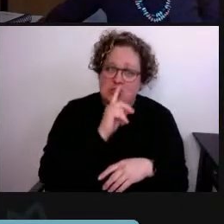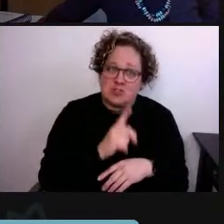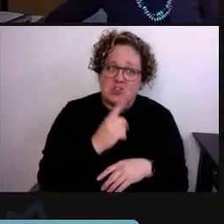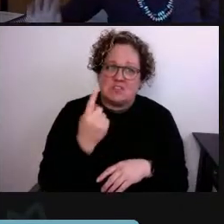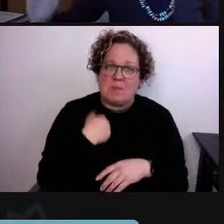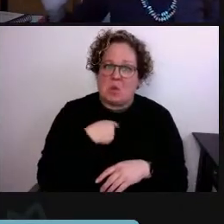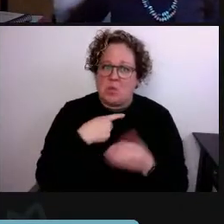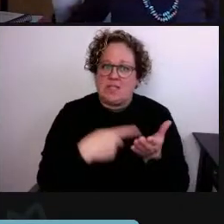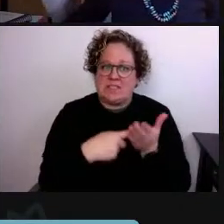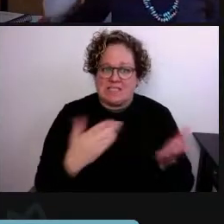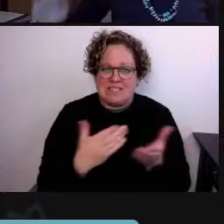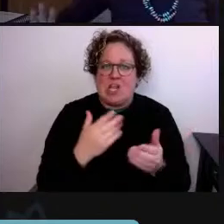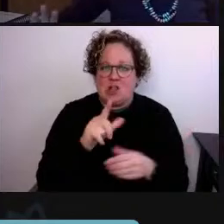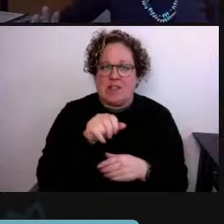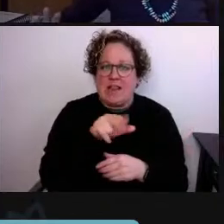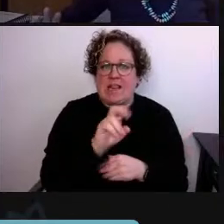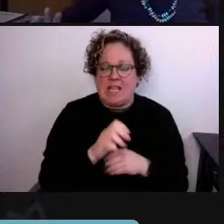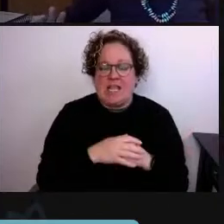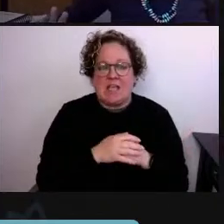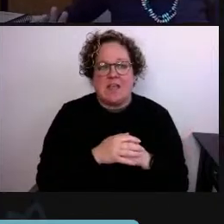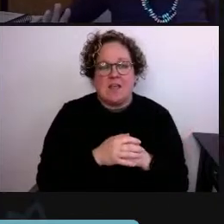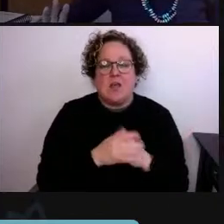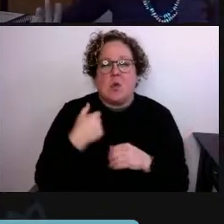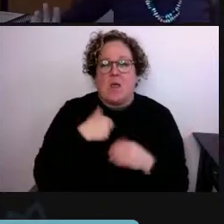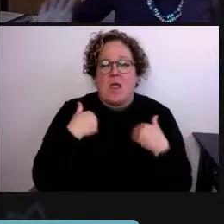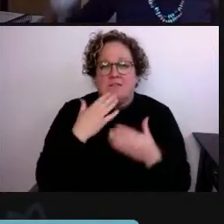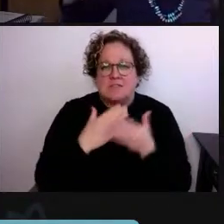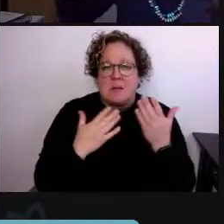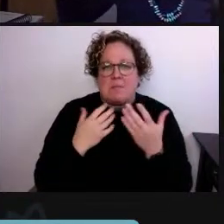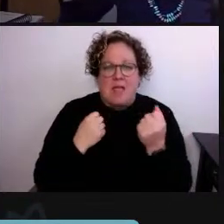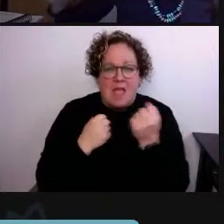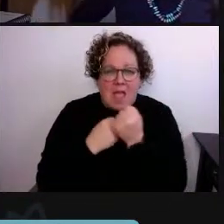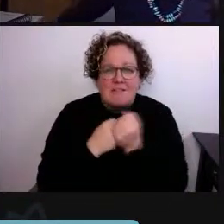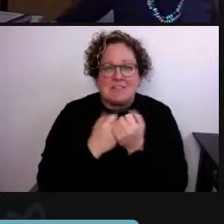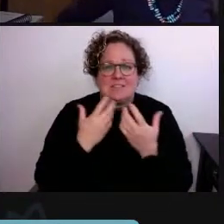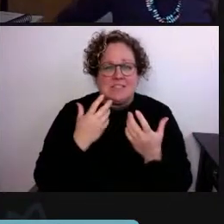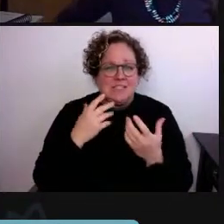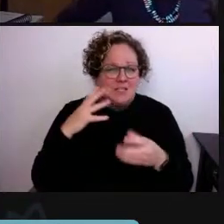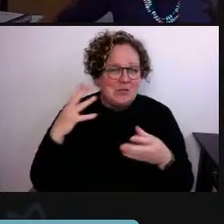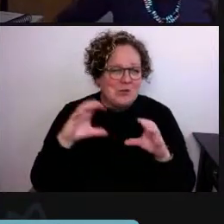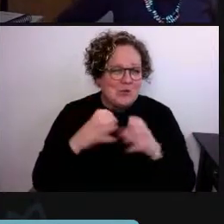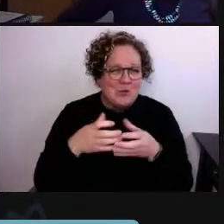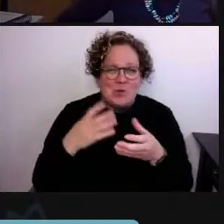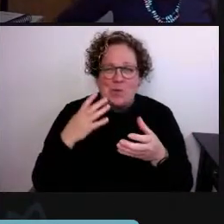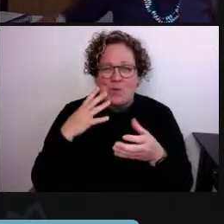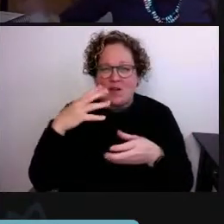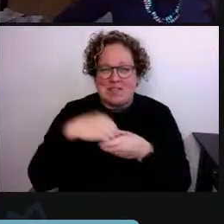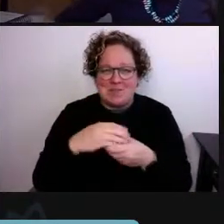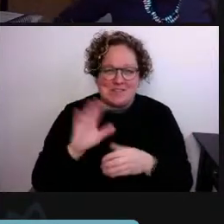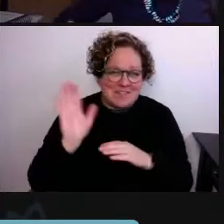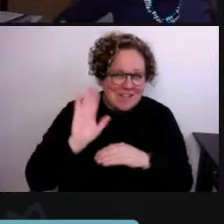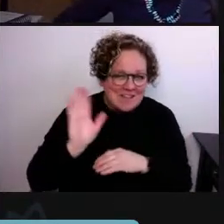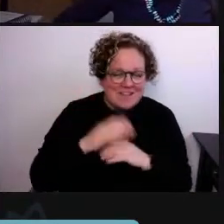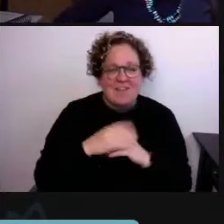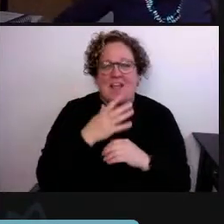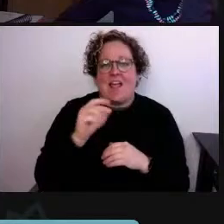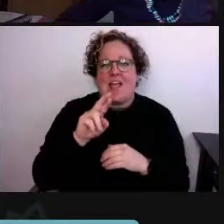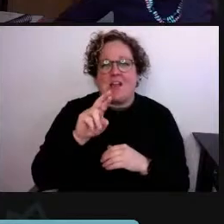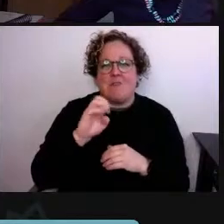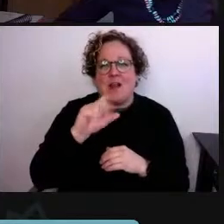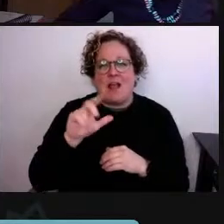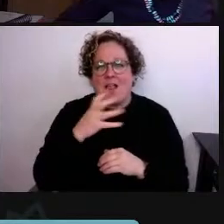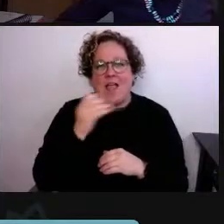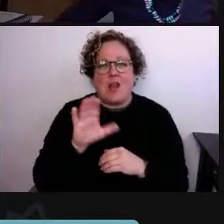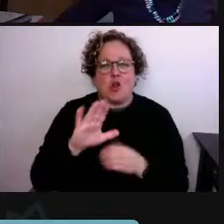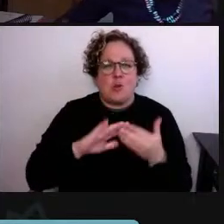the League. I know we have some of our advocacy bootcamp participants in the audience. Shout out to them. And of course, to Rennell and her community engagement team